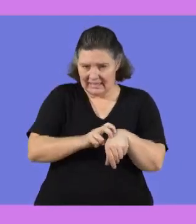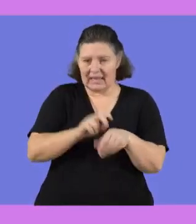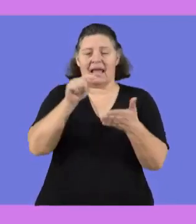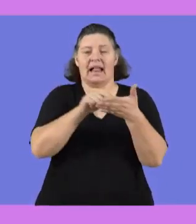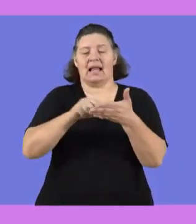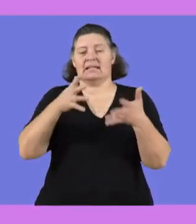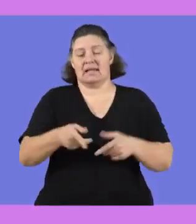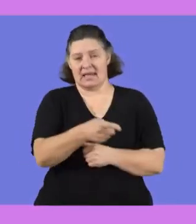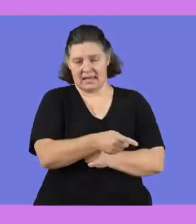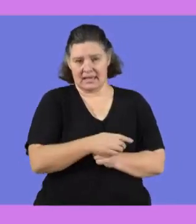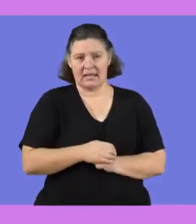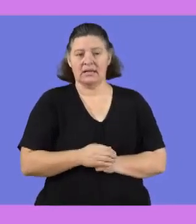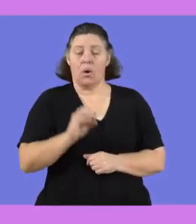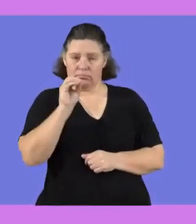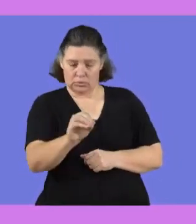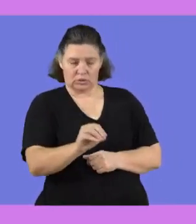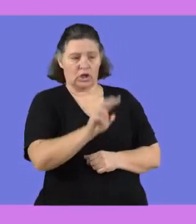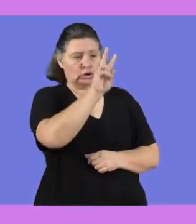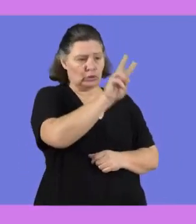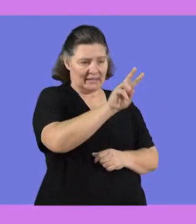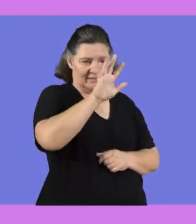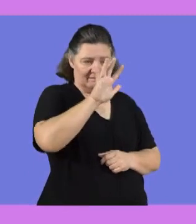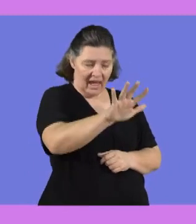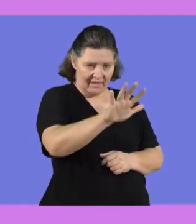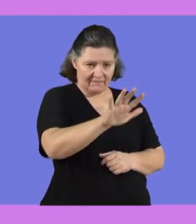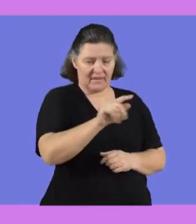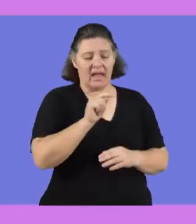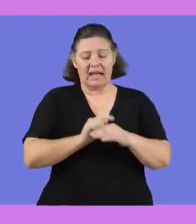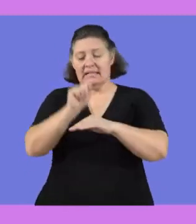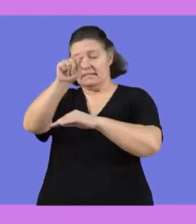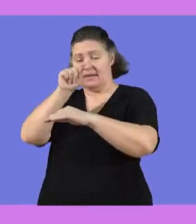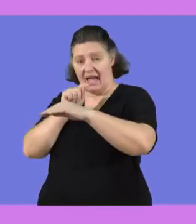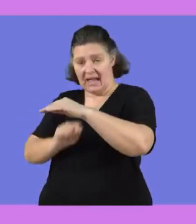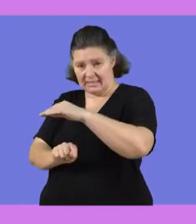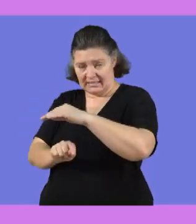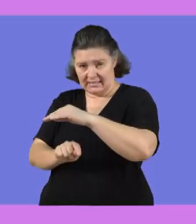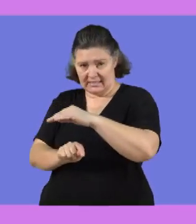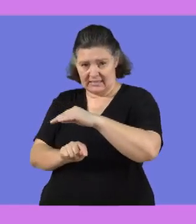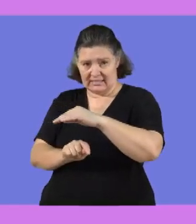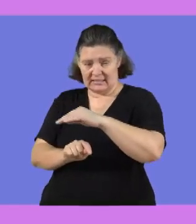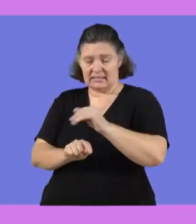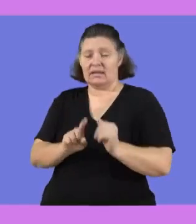to press the calculator. Can we press the calculator together? We are having